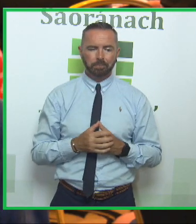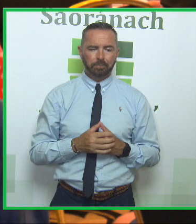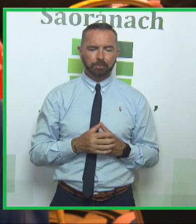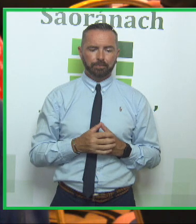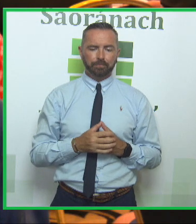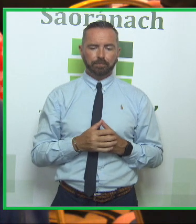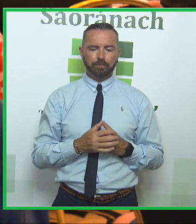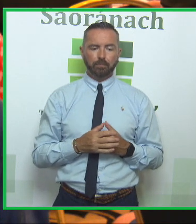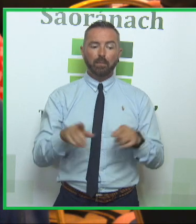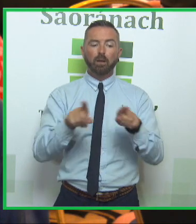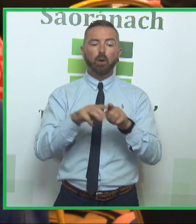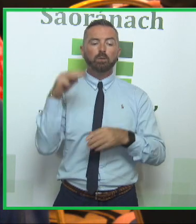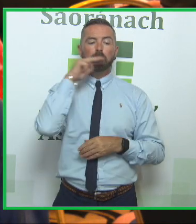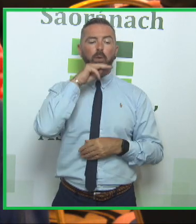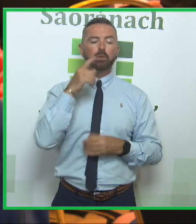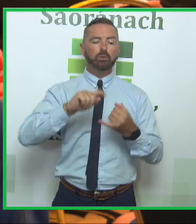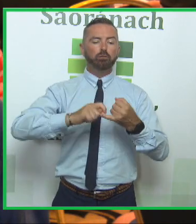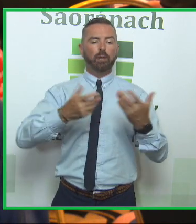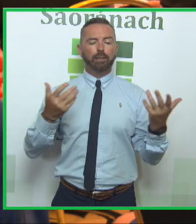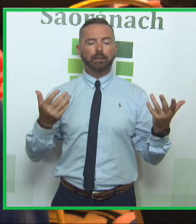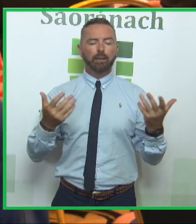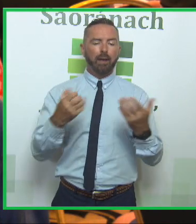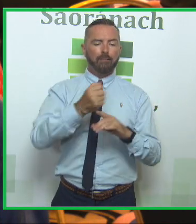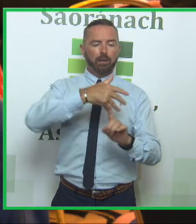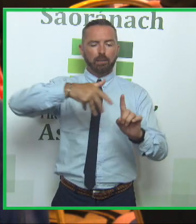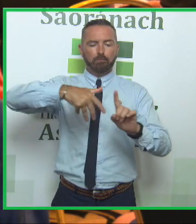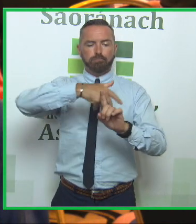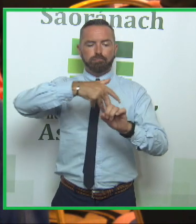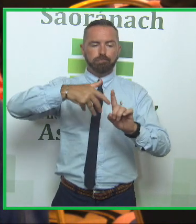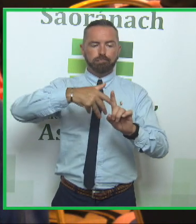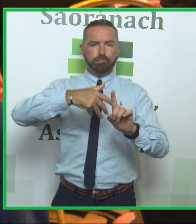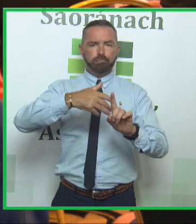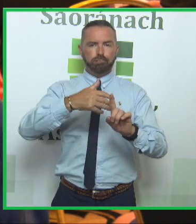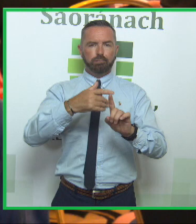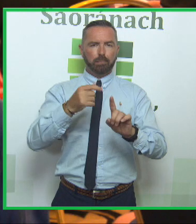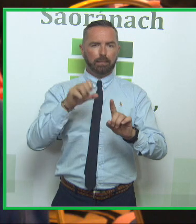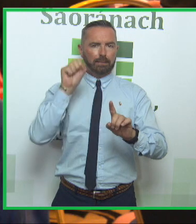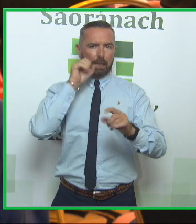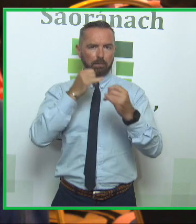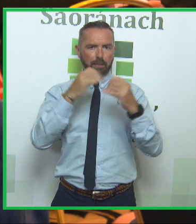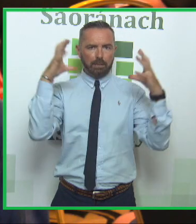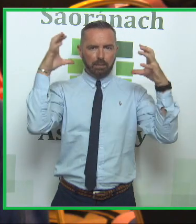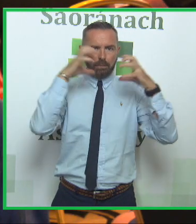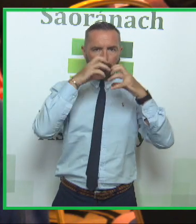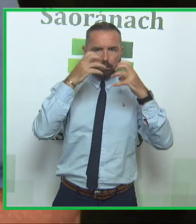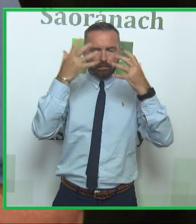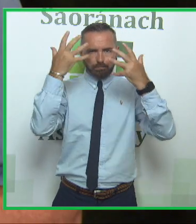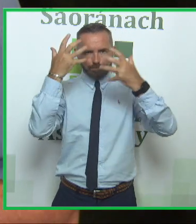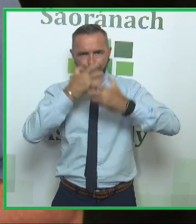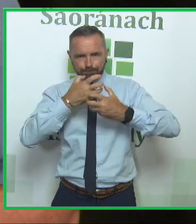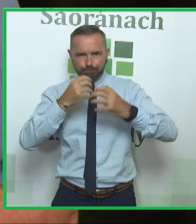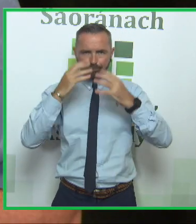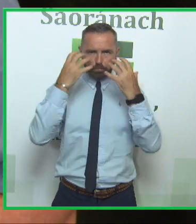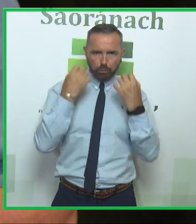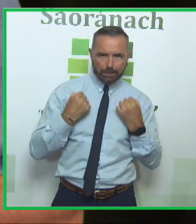also important, though, to sort of, as a backdrop, it sounds very down and depressing in some ways, but I think